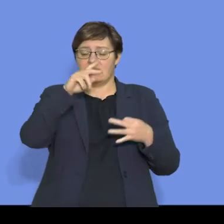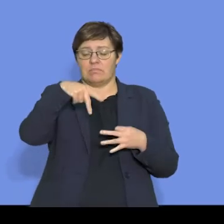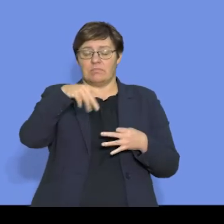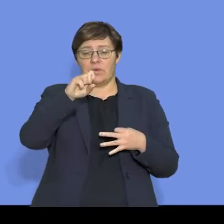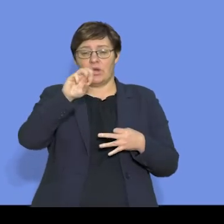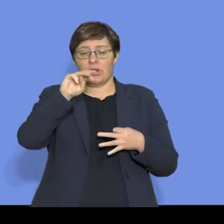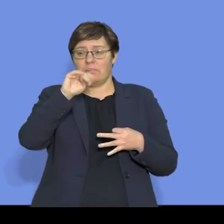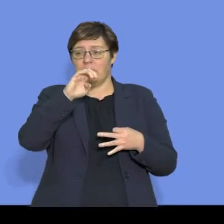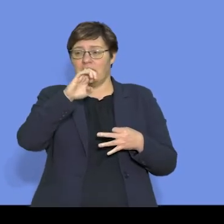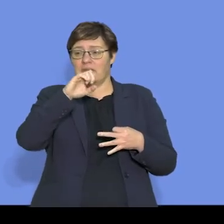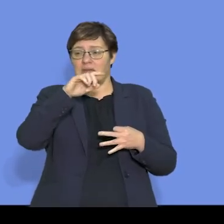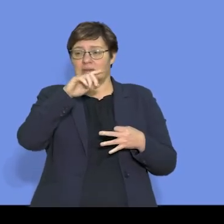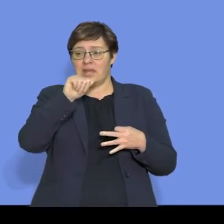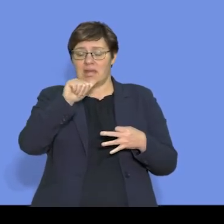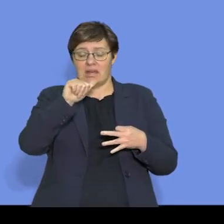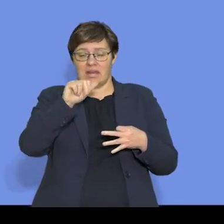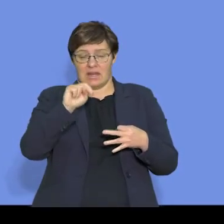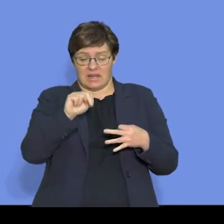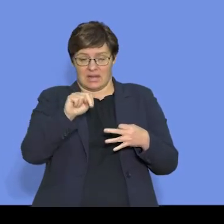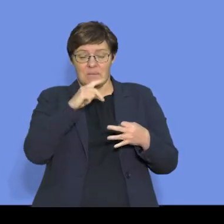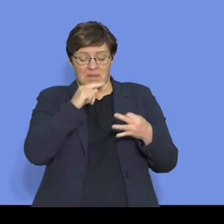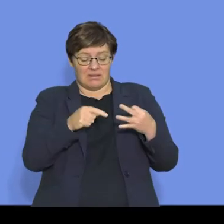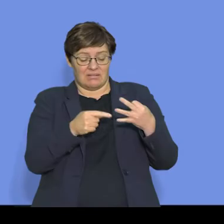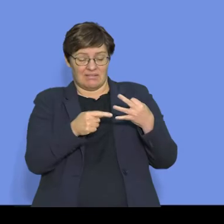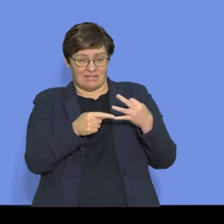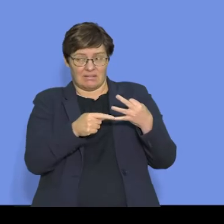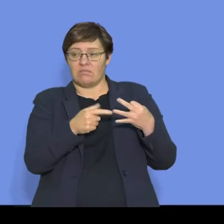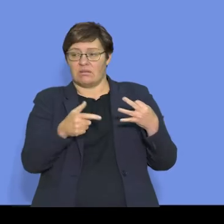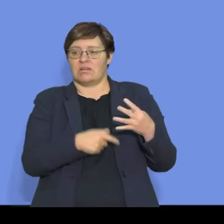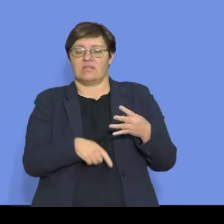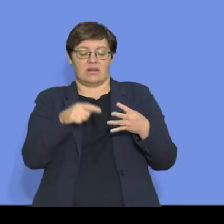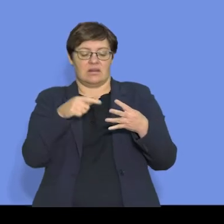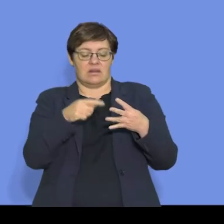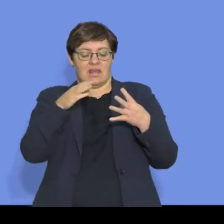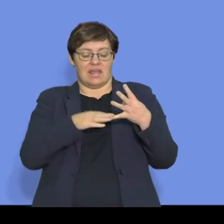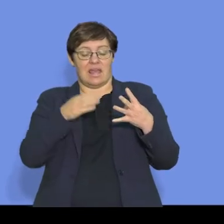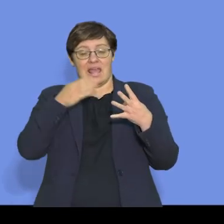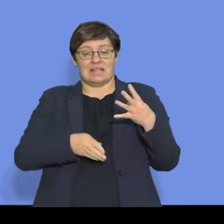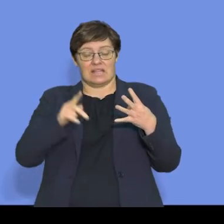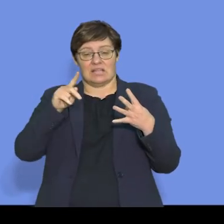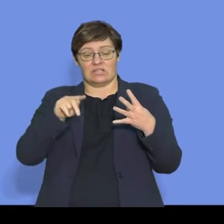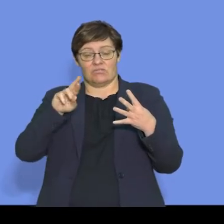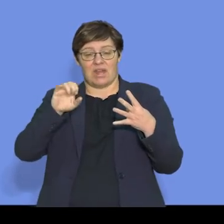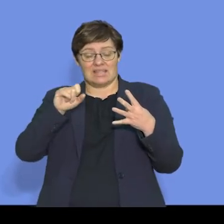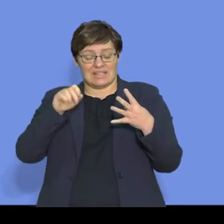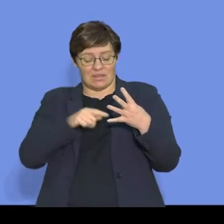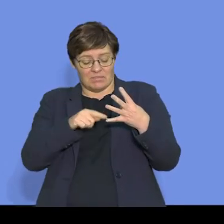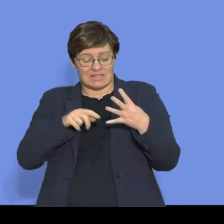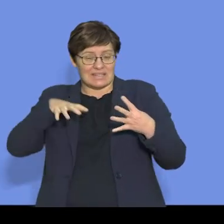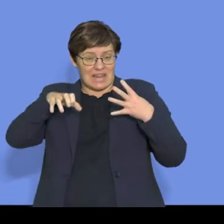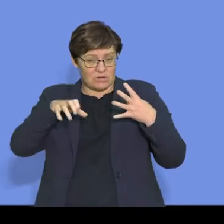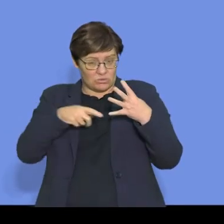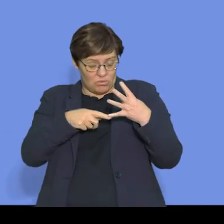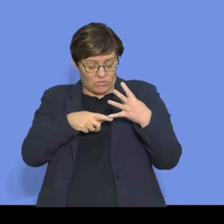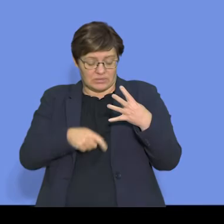this is the one that caused the greatest die-off, the end Triassic, which is when the dinosaurs